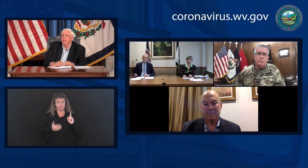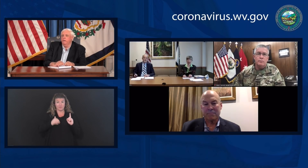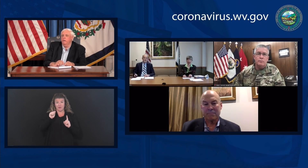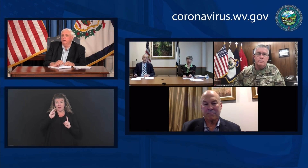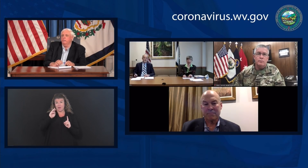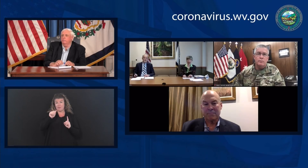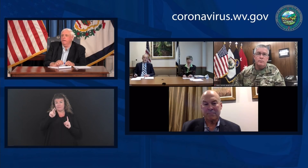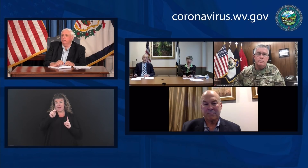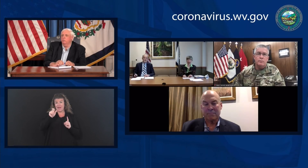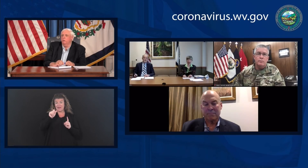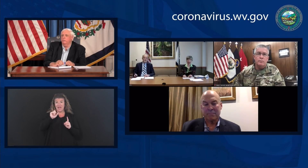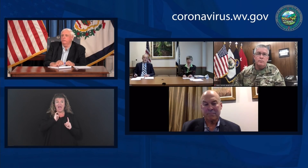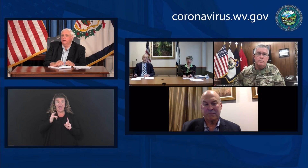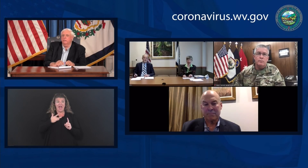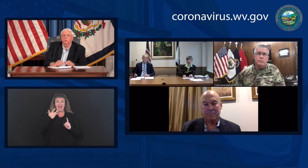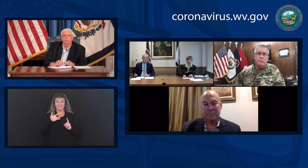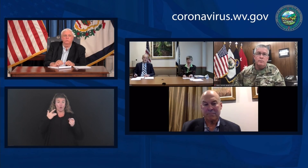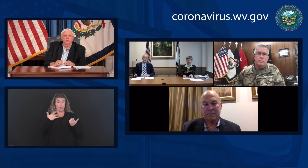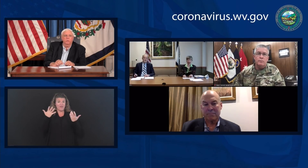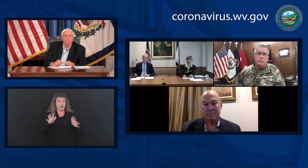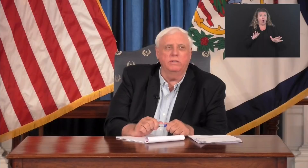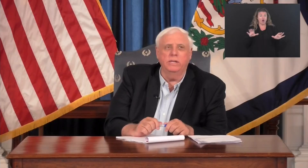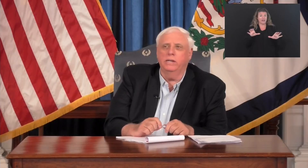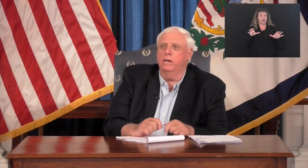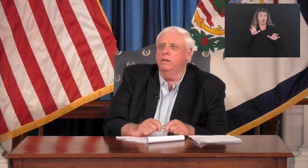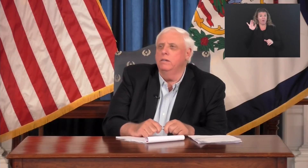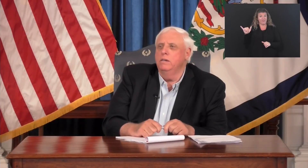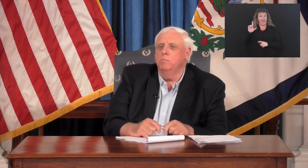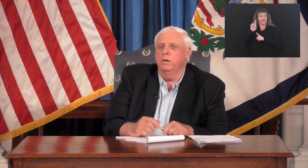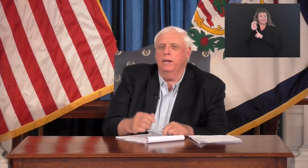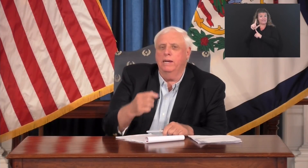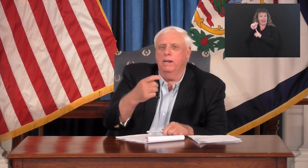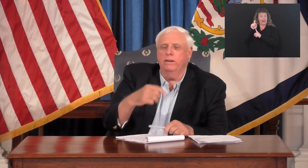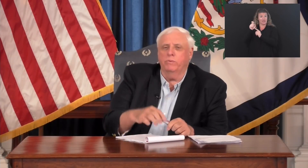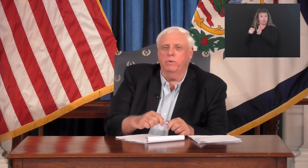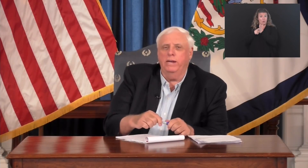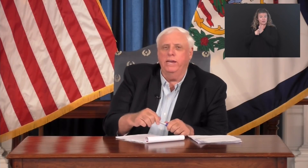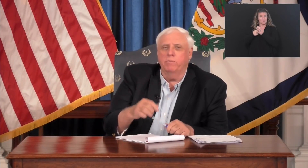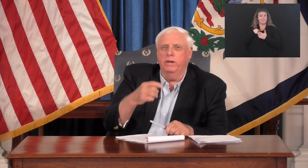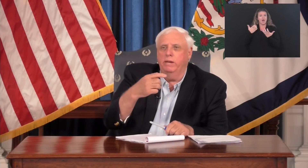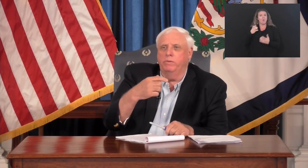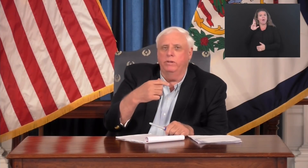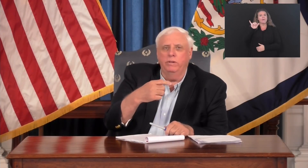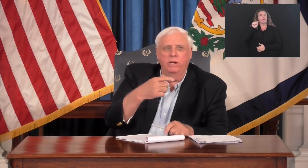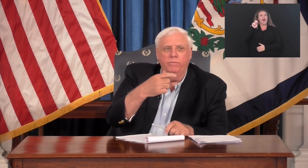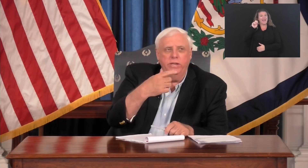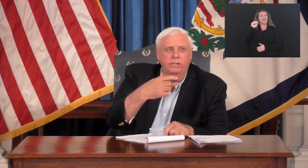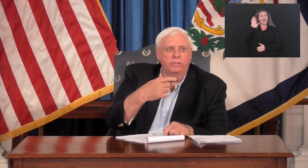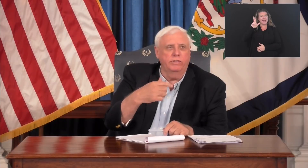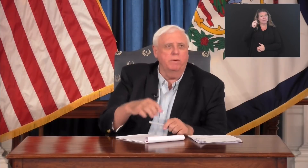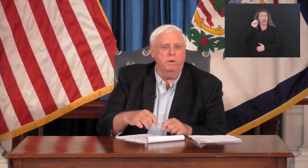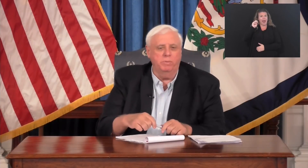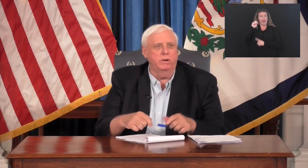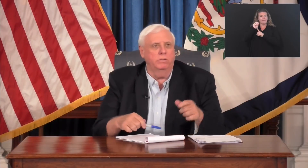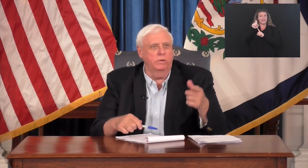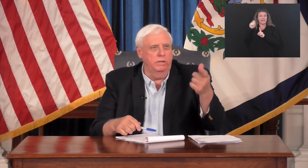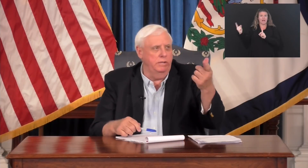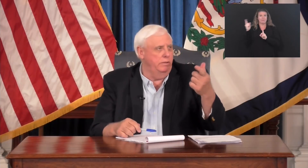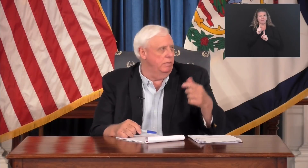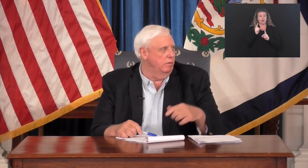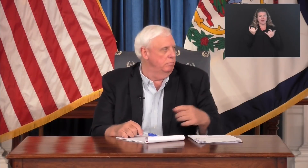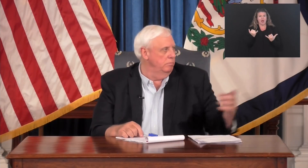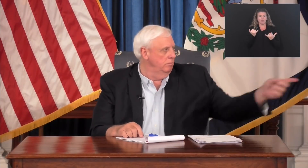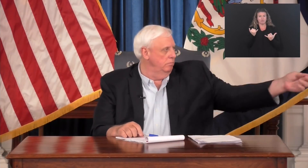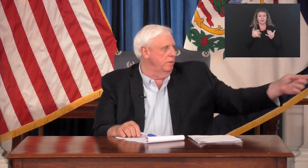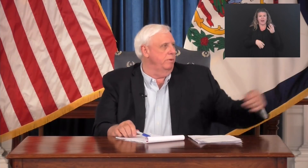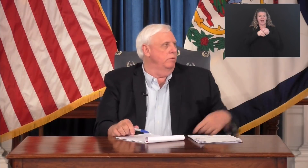already done exactly what the delegate was requesting, but I'd like for Brian Abraham to, if he could just step up here